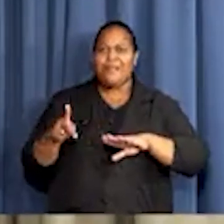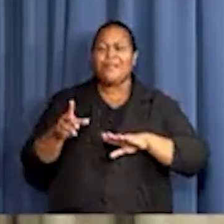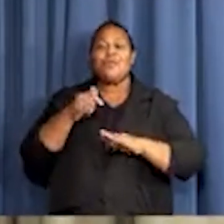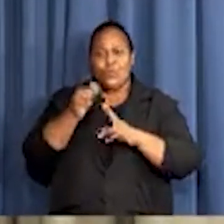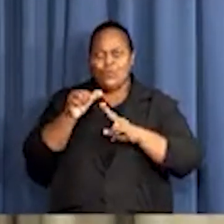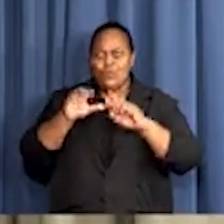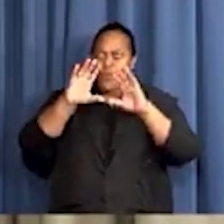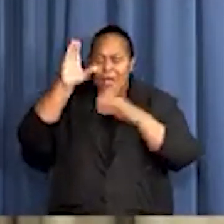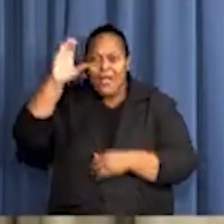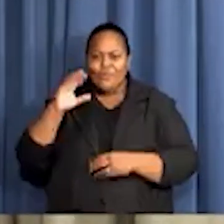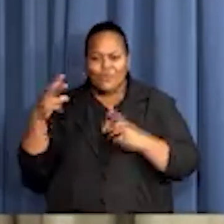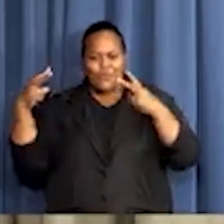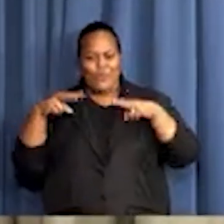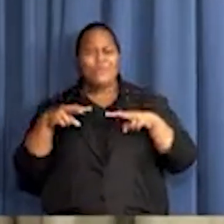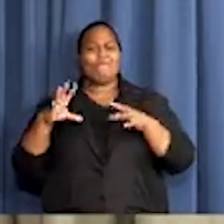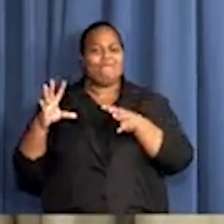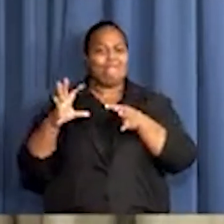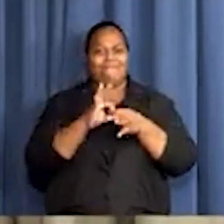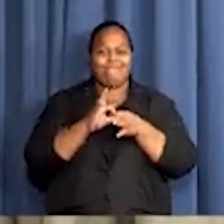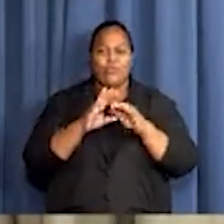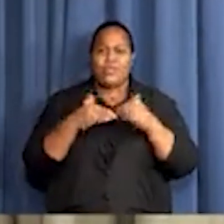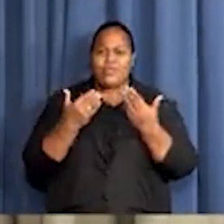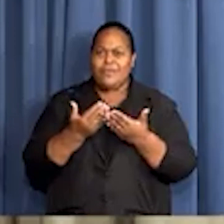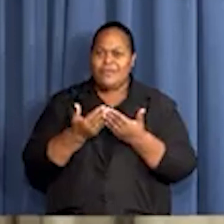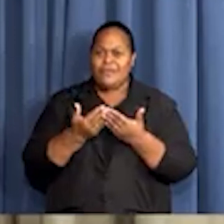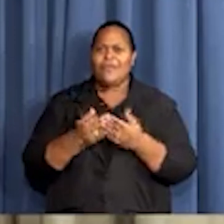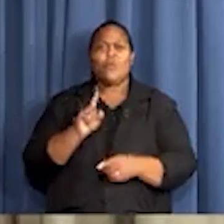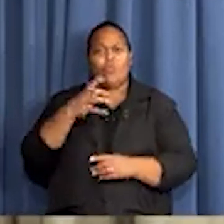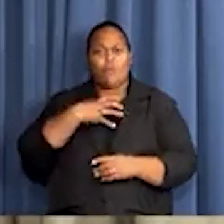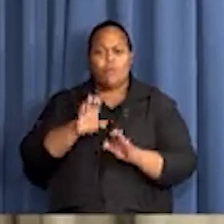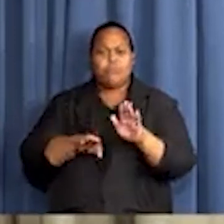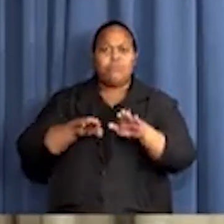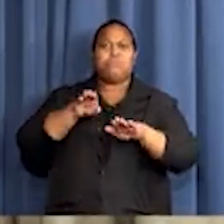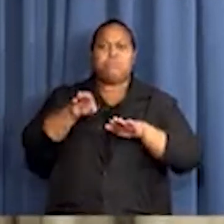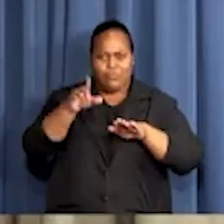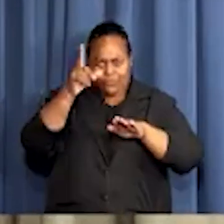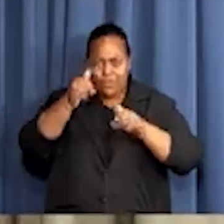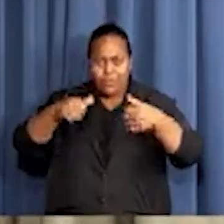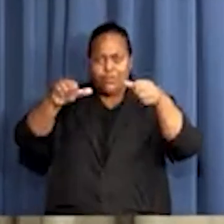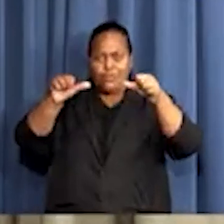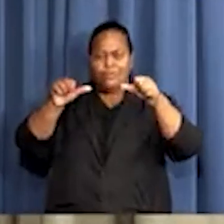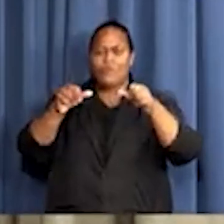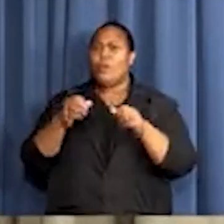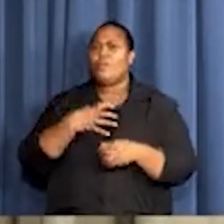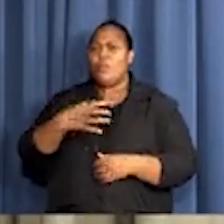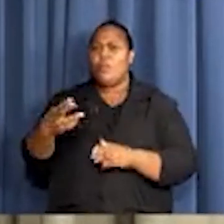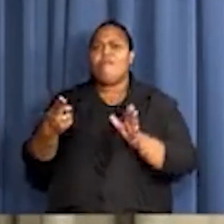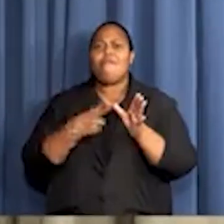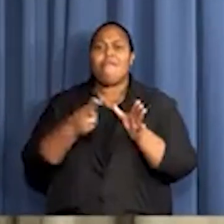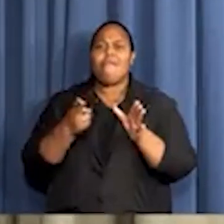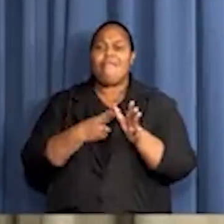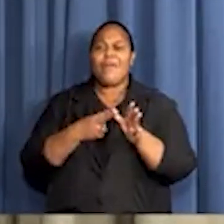large. It will be one more step towards achieving a more favorable and productive political